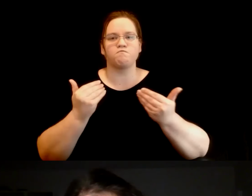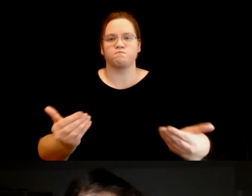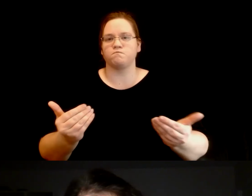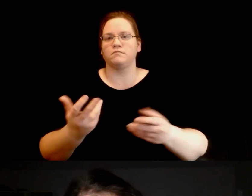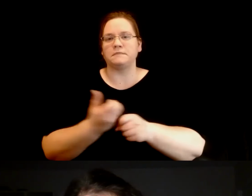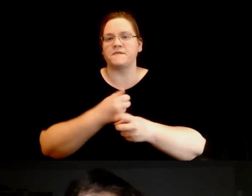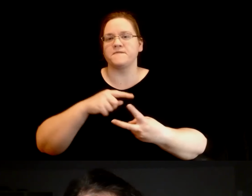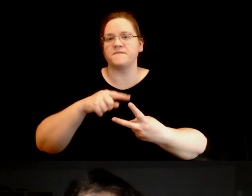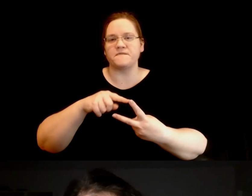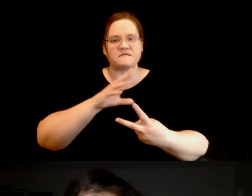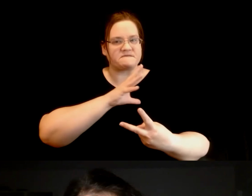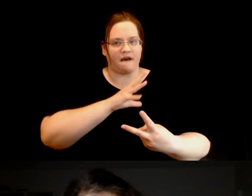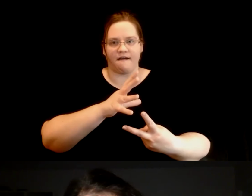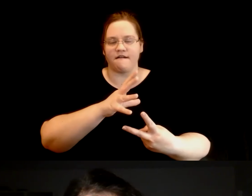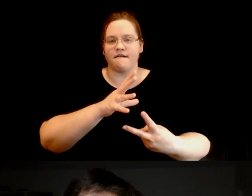Pfizer.